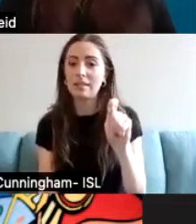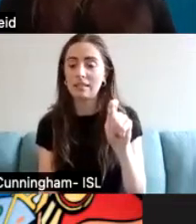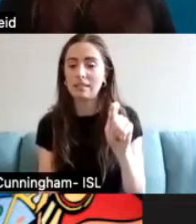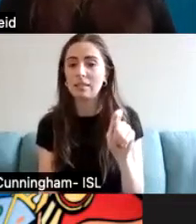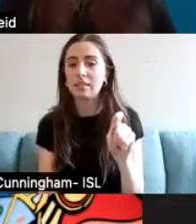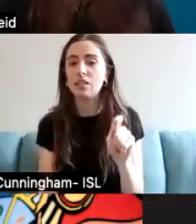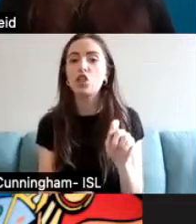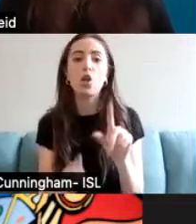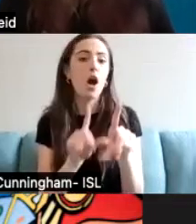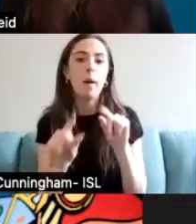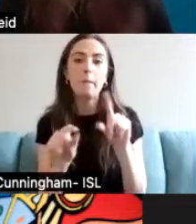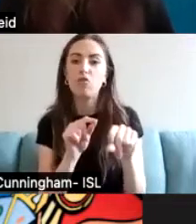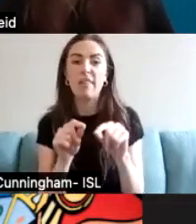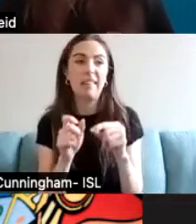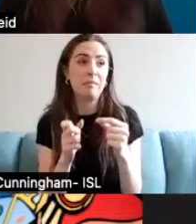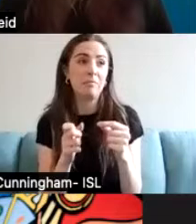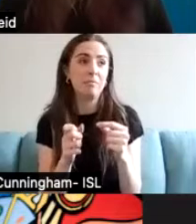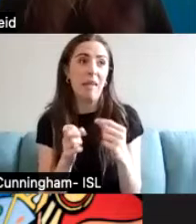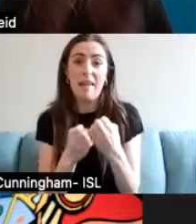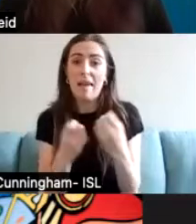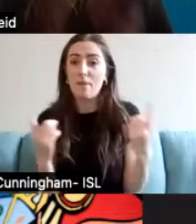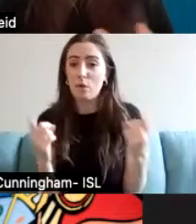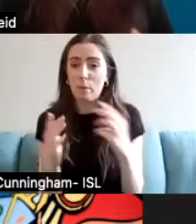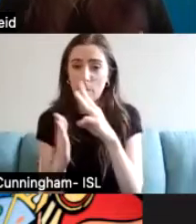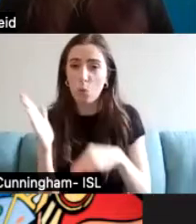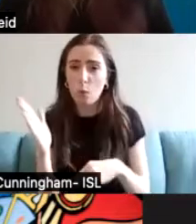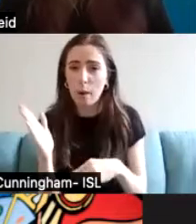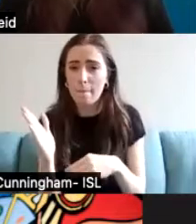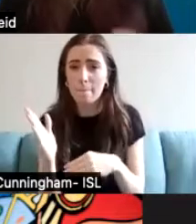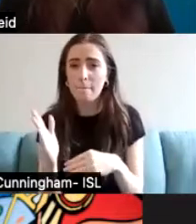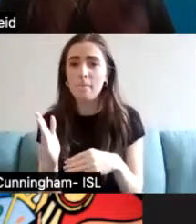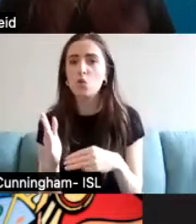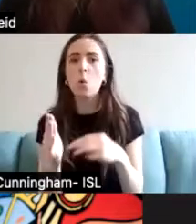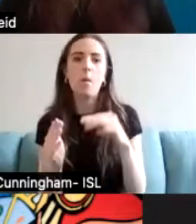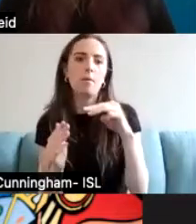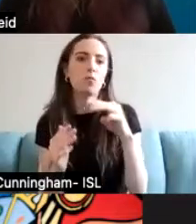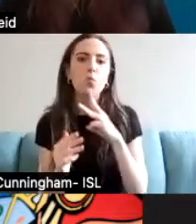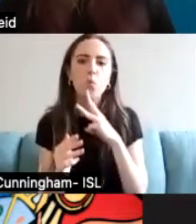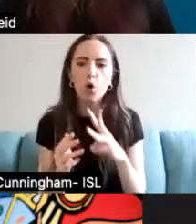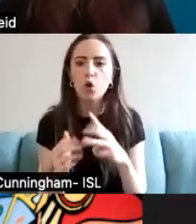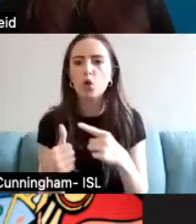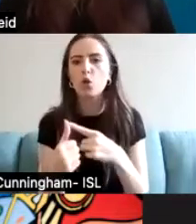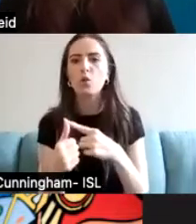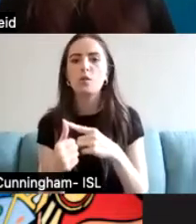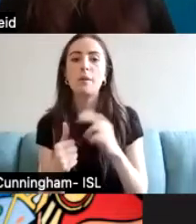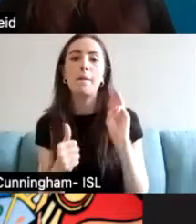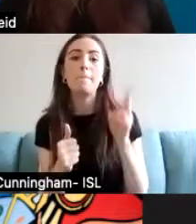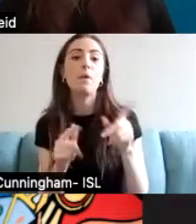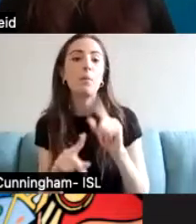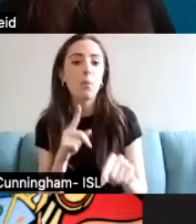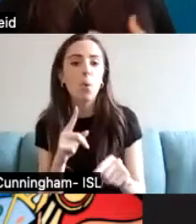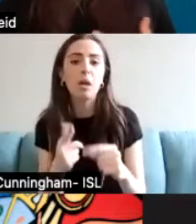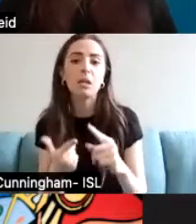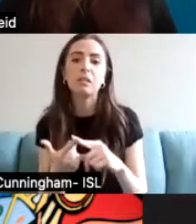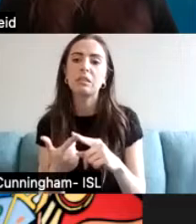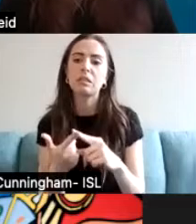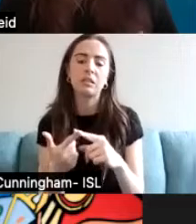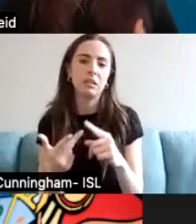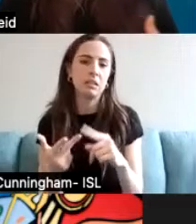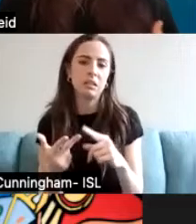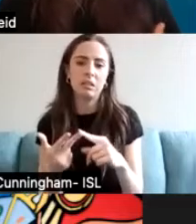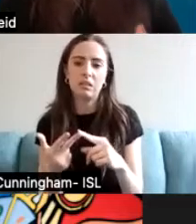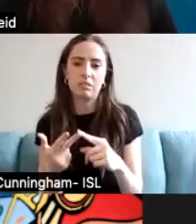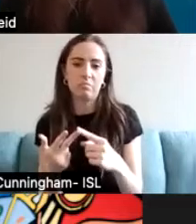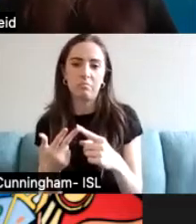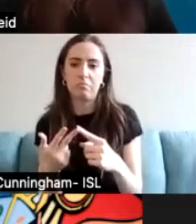every program that's used to create content in any way. So it's in Microsoft Word, it's in PowerPoint, it's in even things like that I would